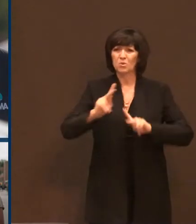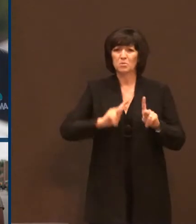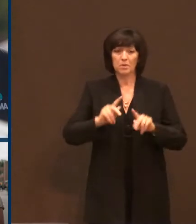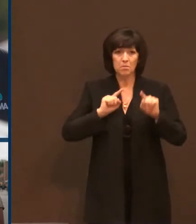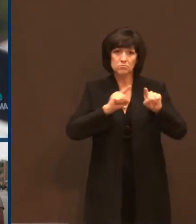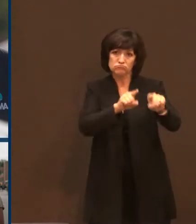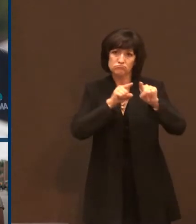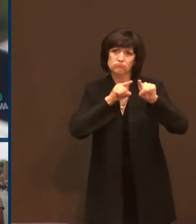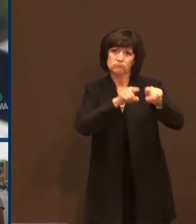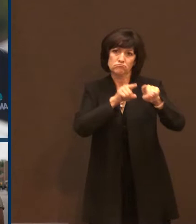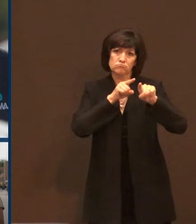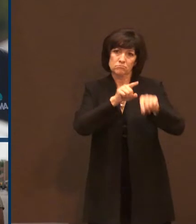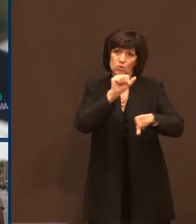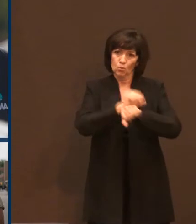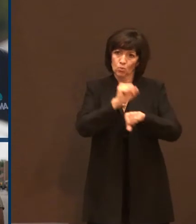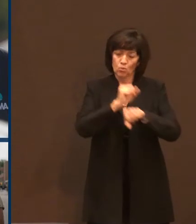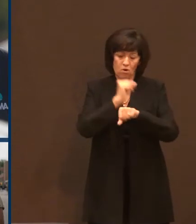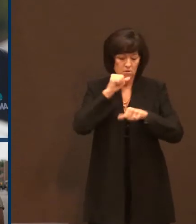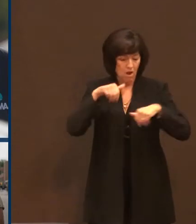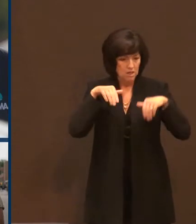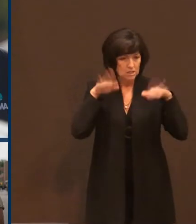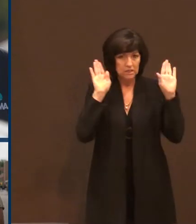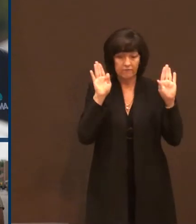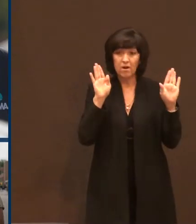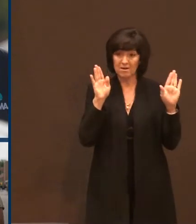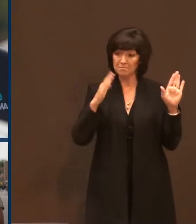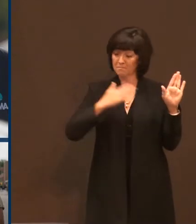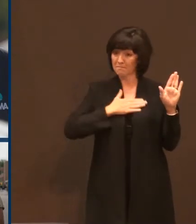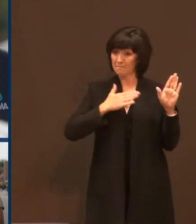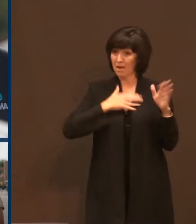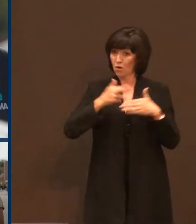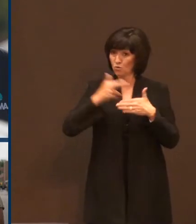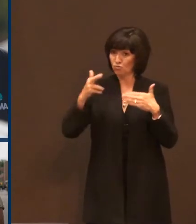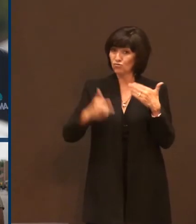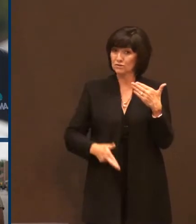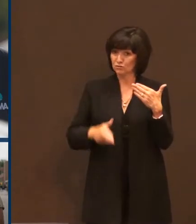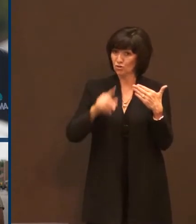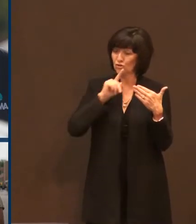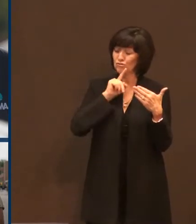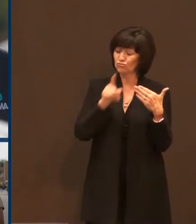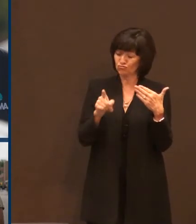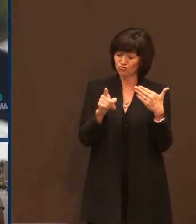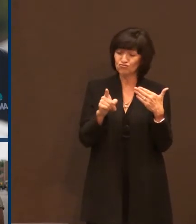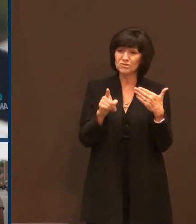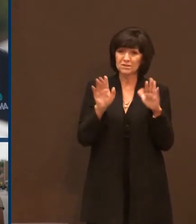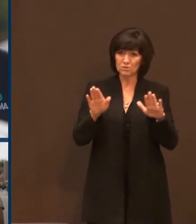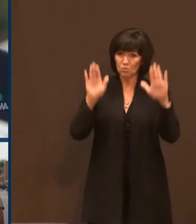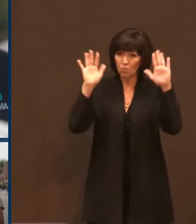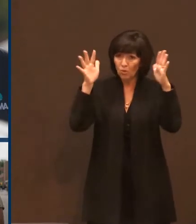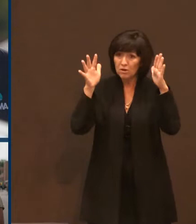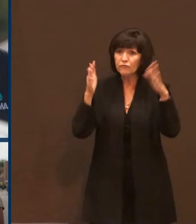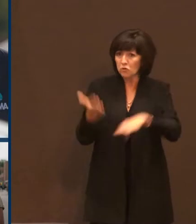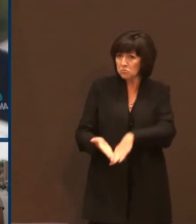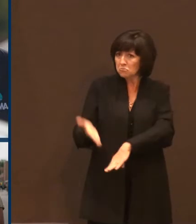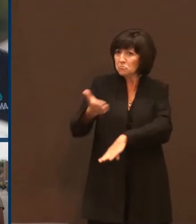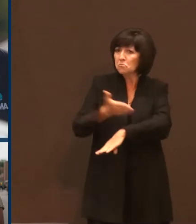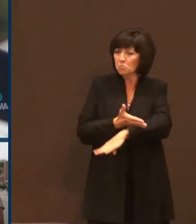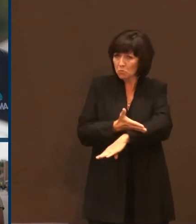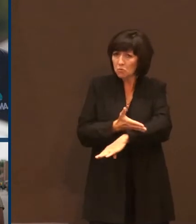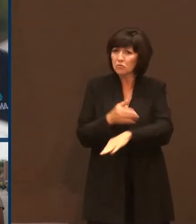we've had great results. We've flattened the curve considerably. We've responded, I think, effectively to